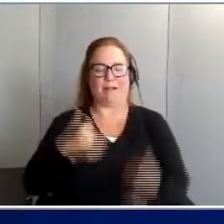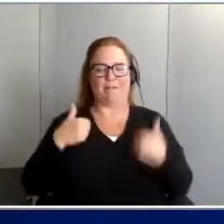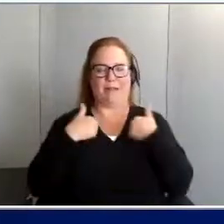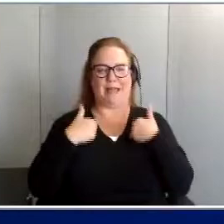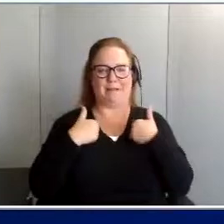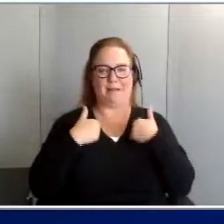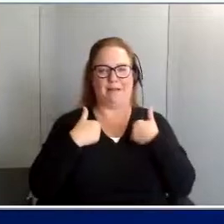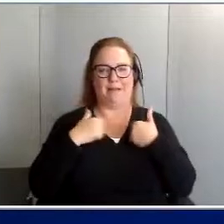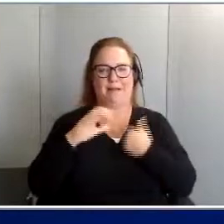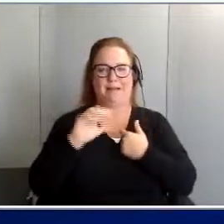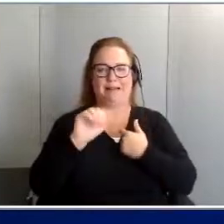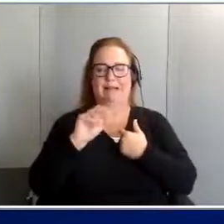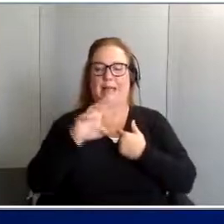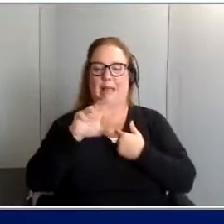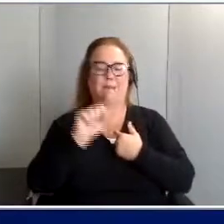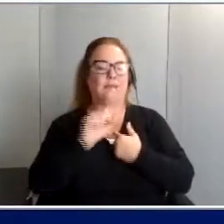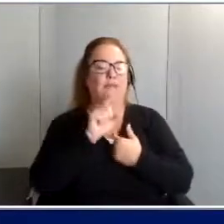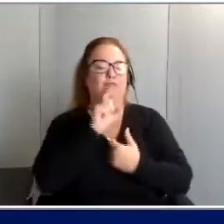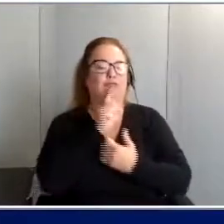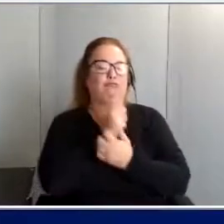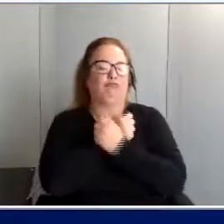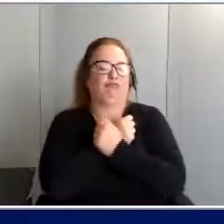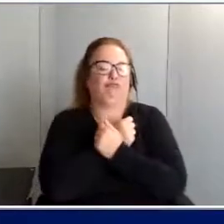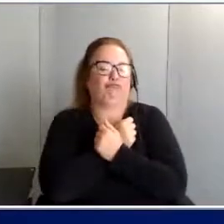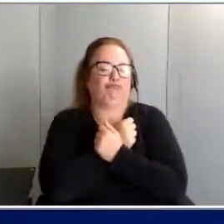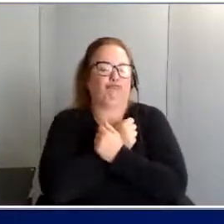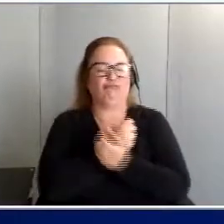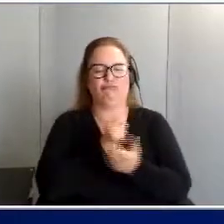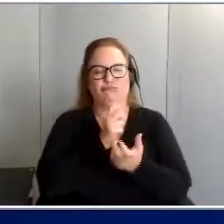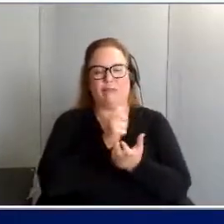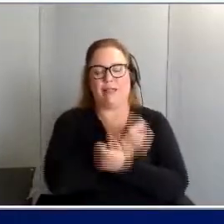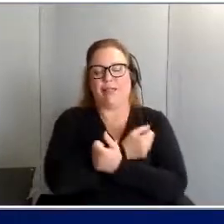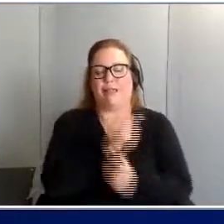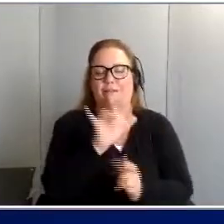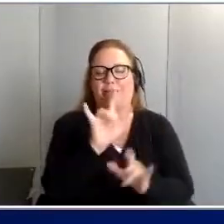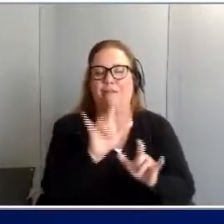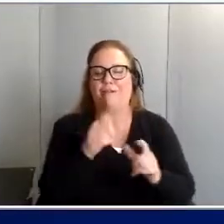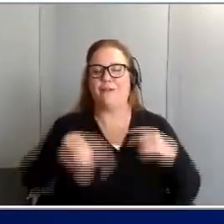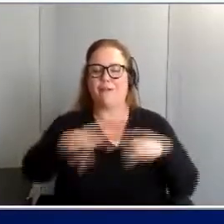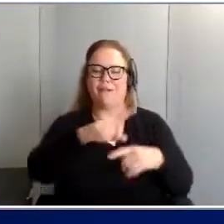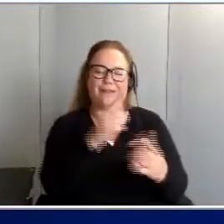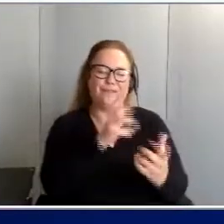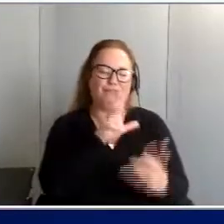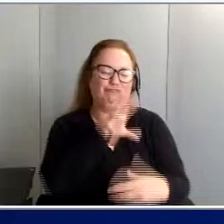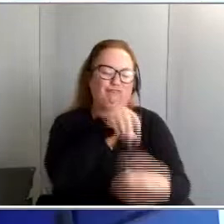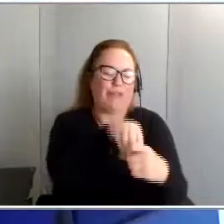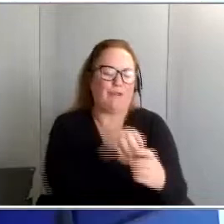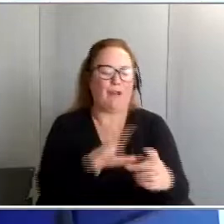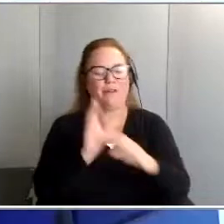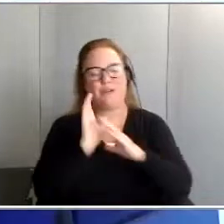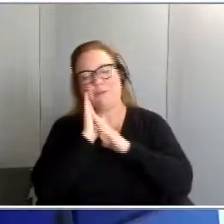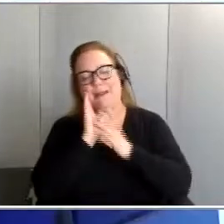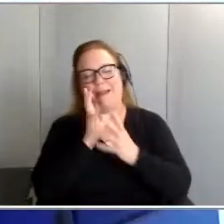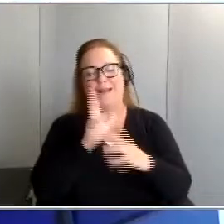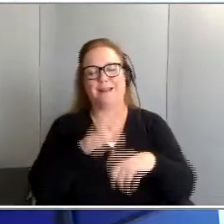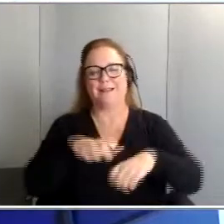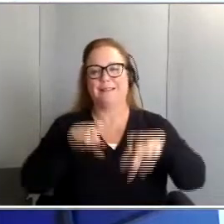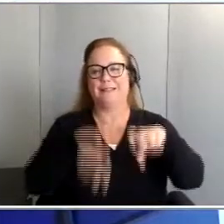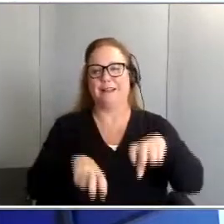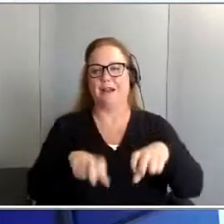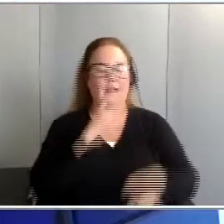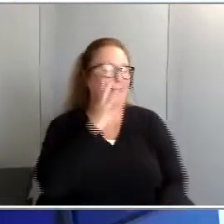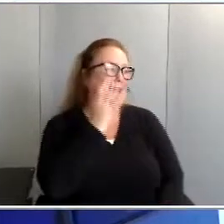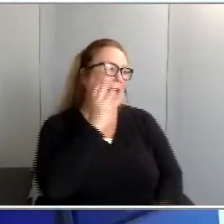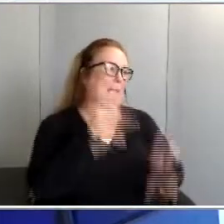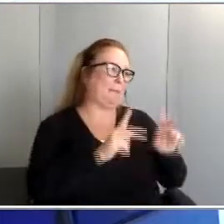Hawkins that will just lay and snuggle with you. And not saying that other animals don't, that really does stem from a policy. We're going to get some cat people all riled up. I know.